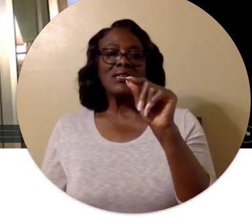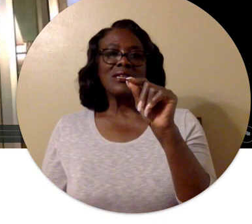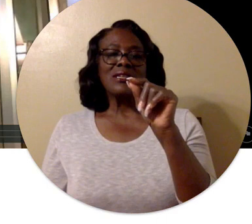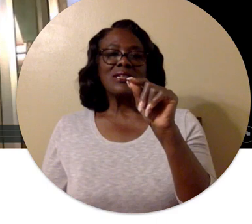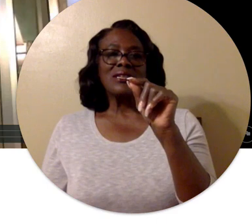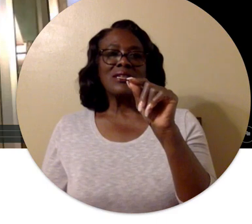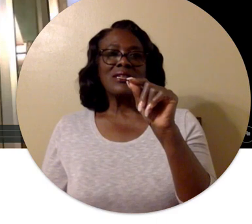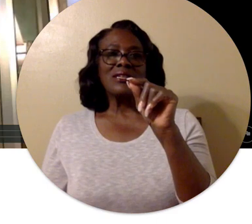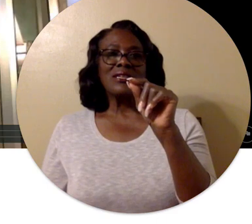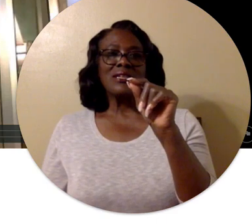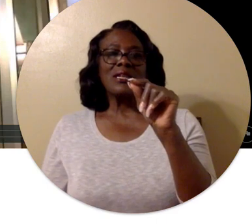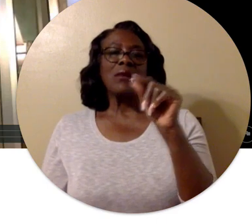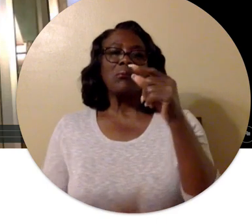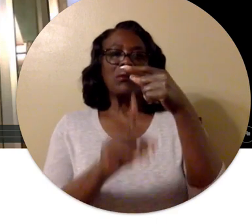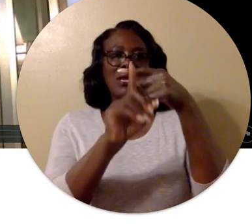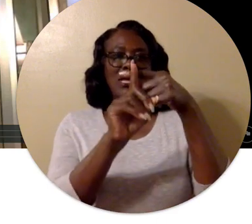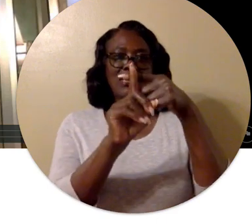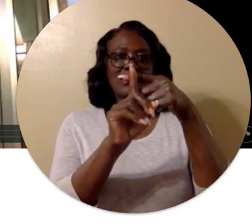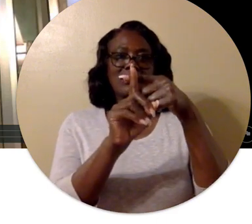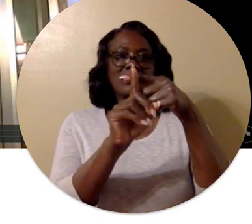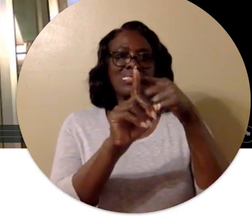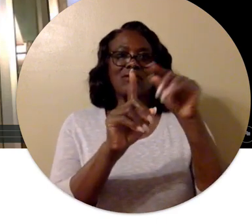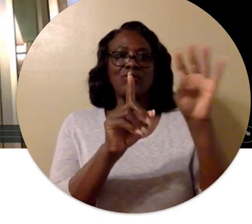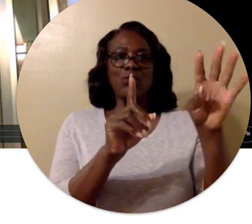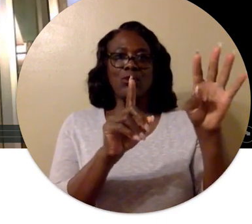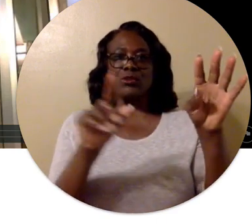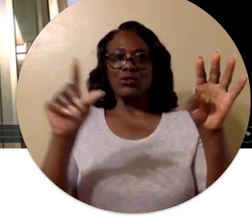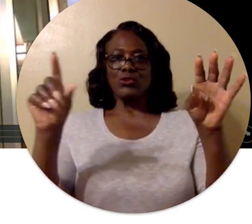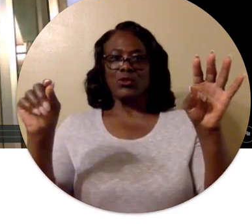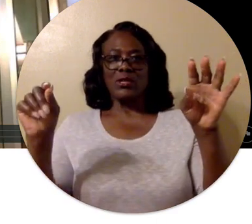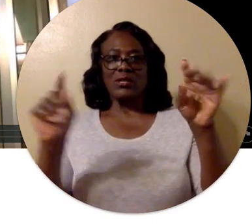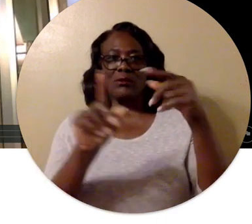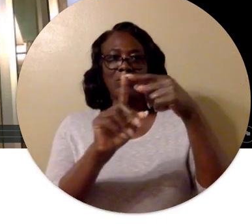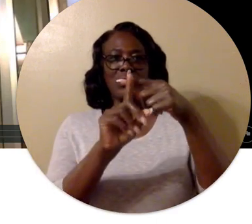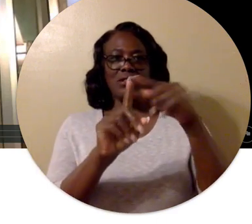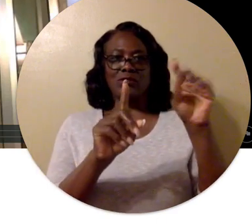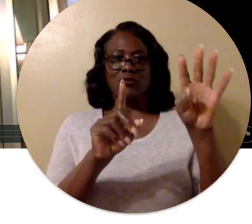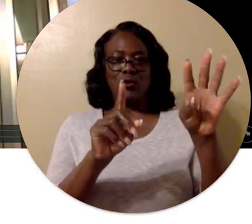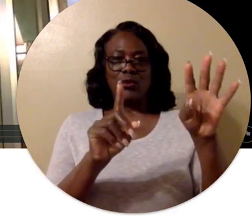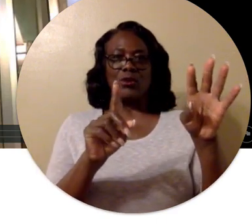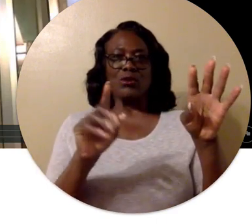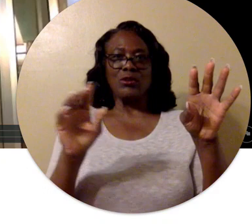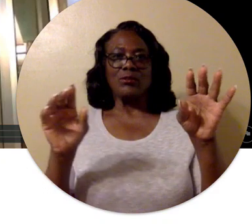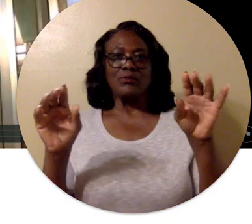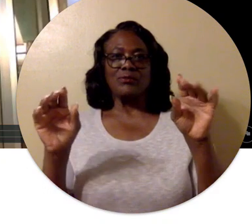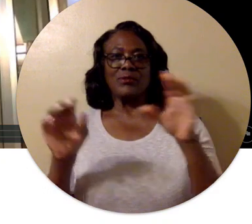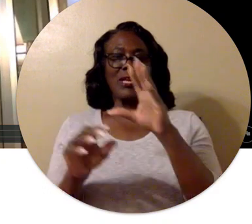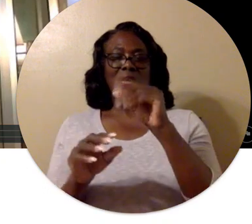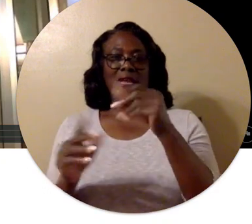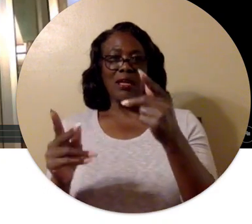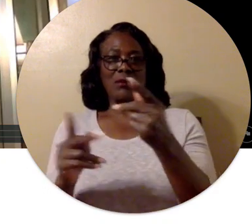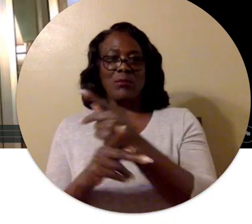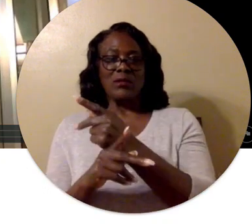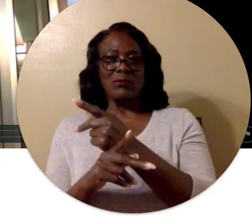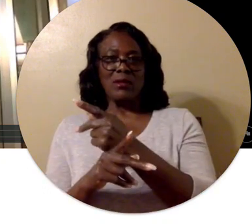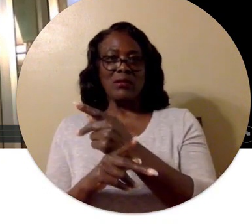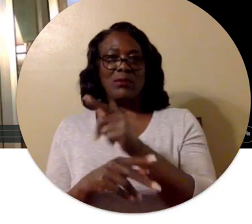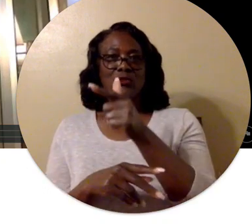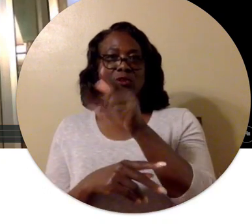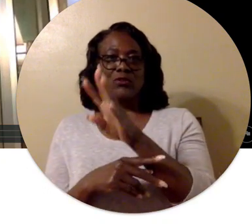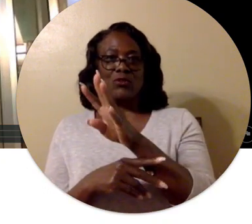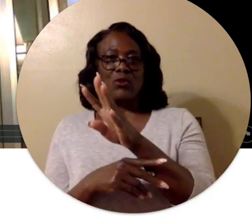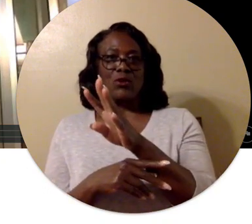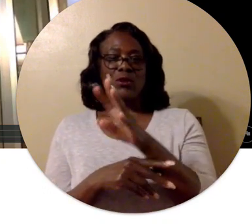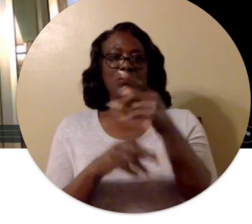my plus sign in the middle, and then my 4 over here, right? So I've got 24, and I'm multiplying my 24 times 87. So